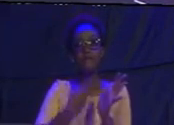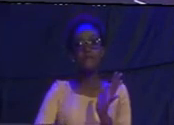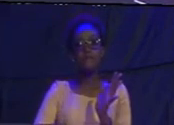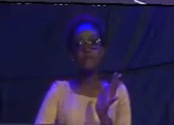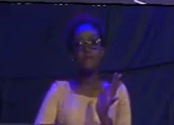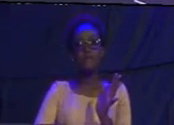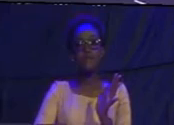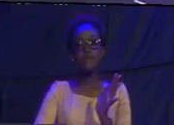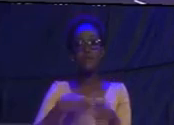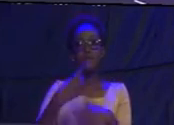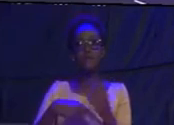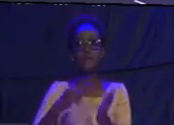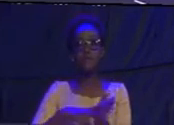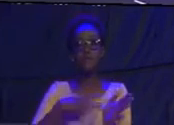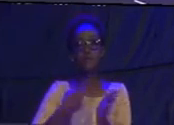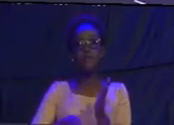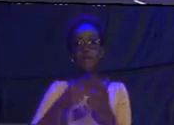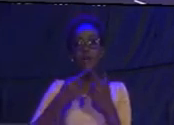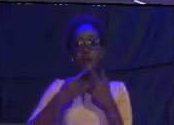You will keep losing the